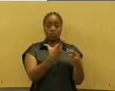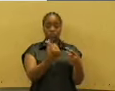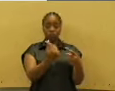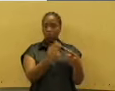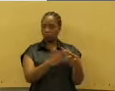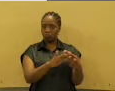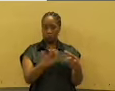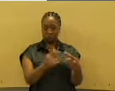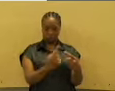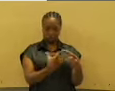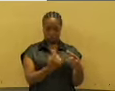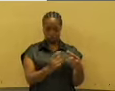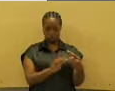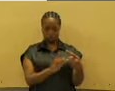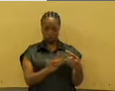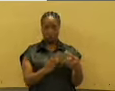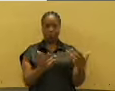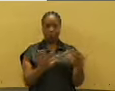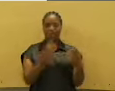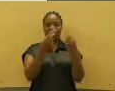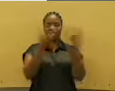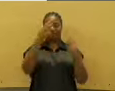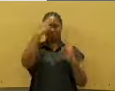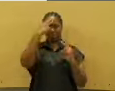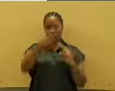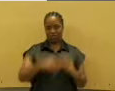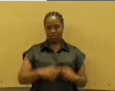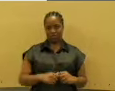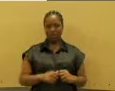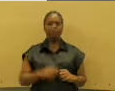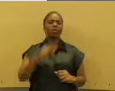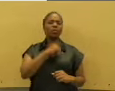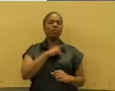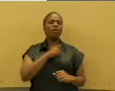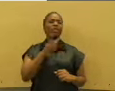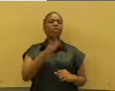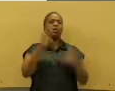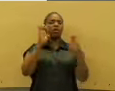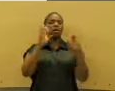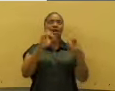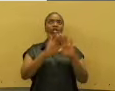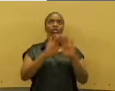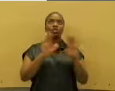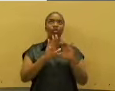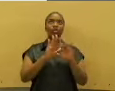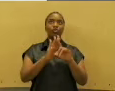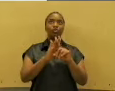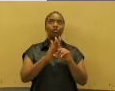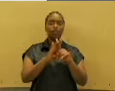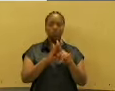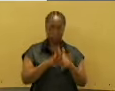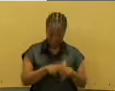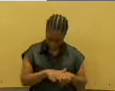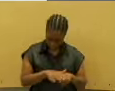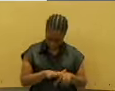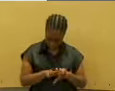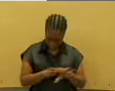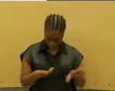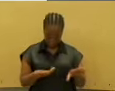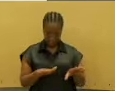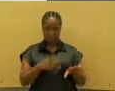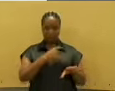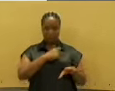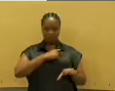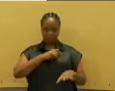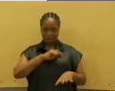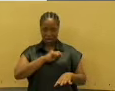of the University of Pretoria. It's directed towards the eradication of discrimination against transgender or trans